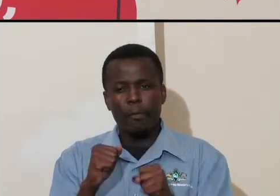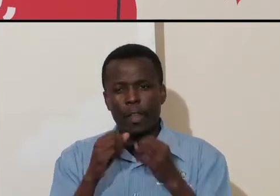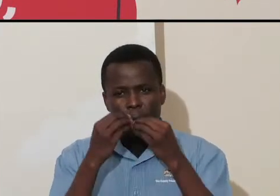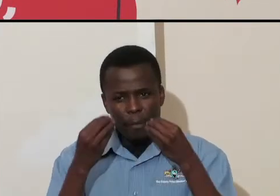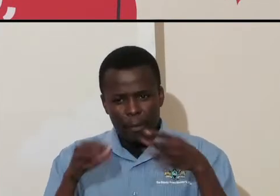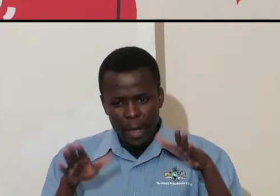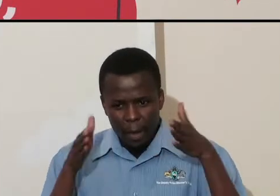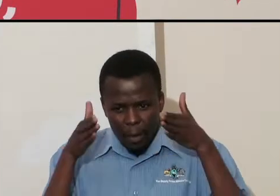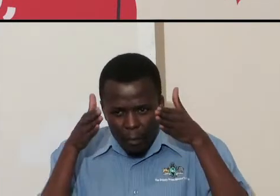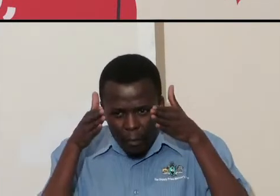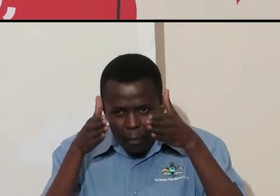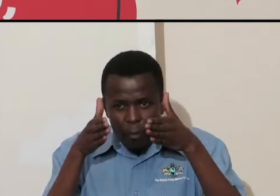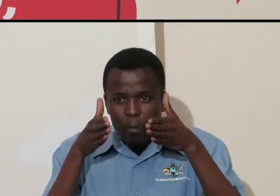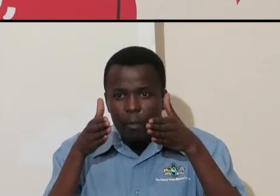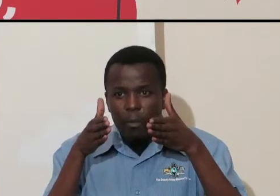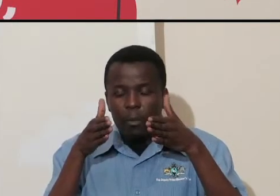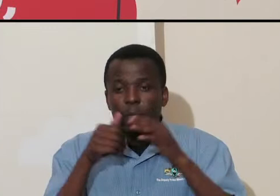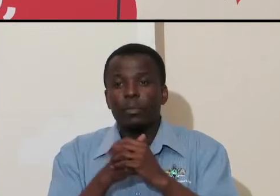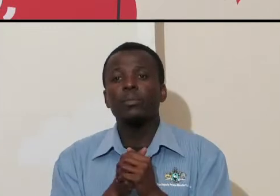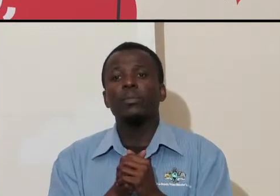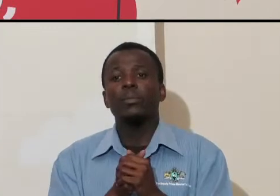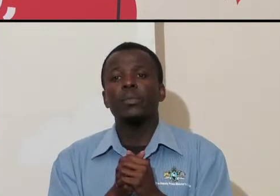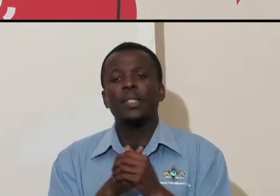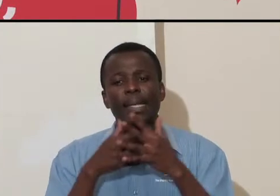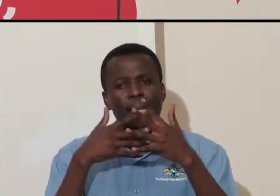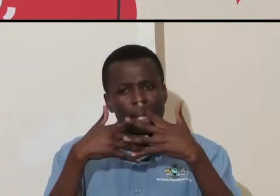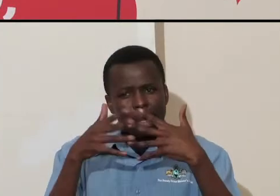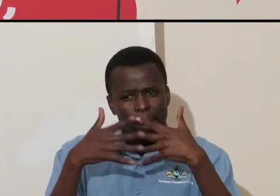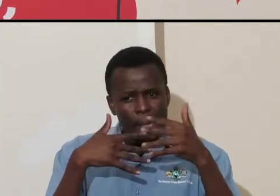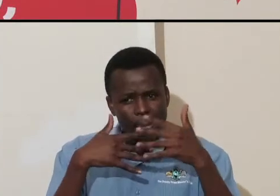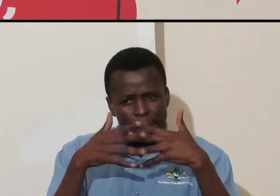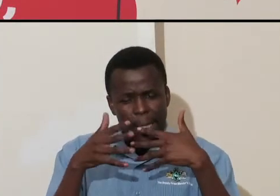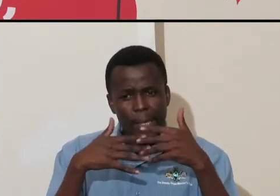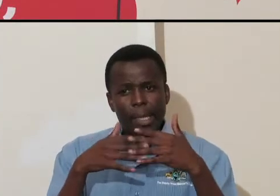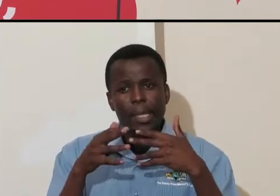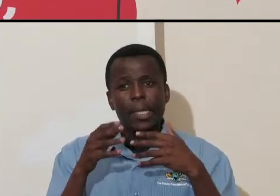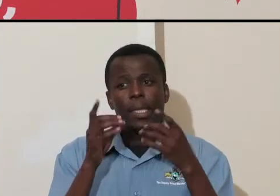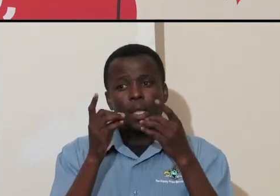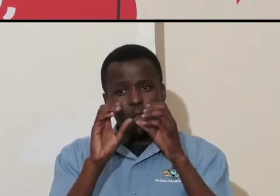attention to the things that we have done right.